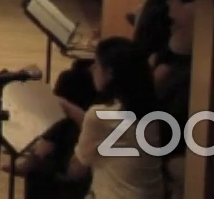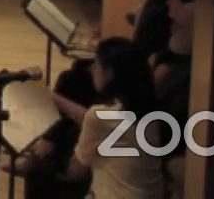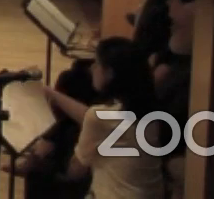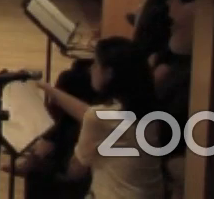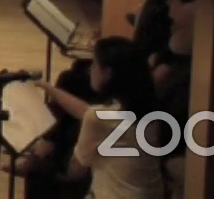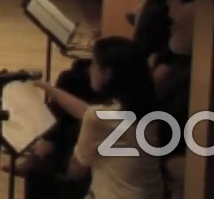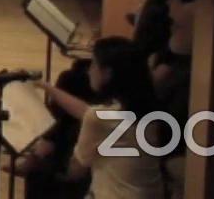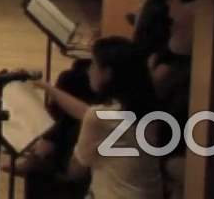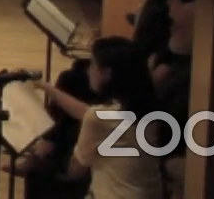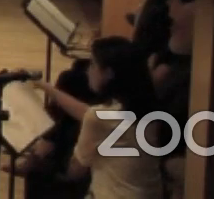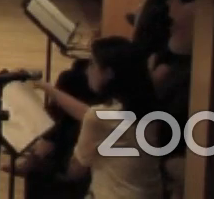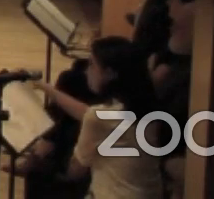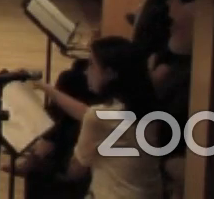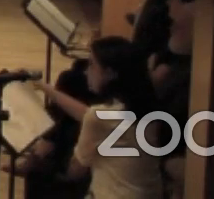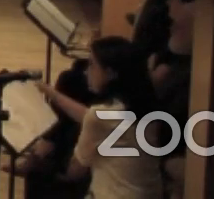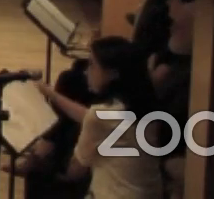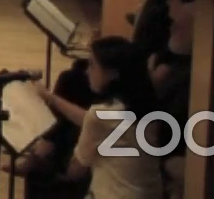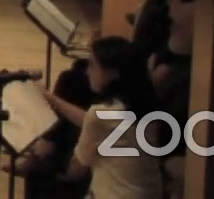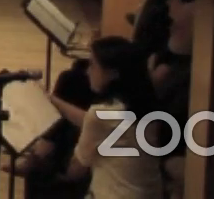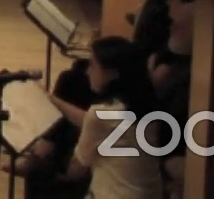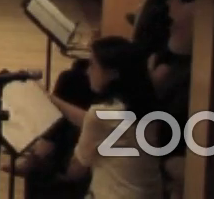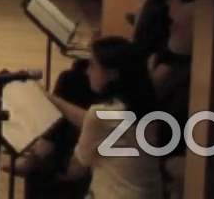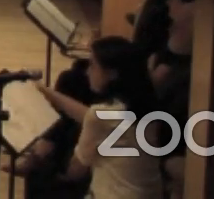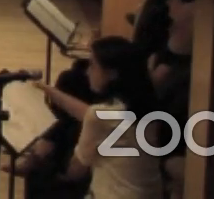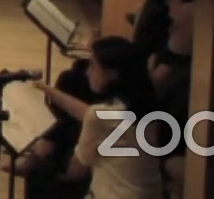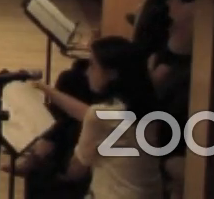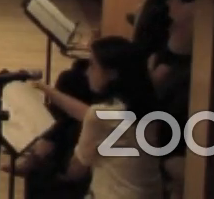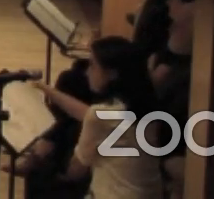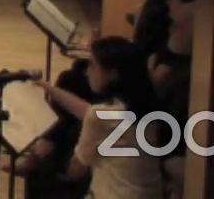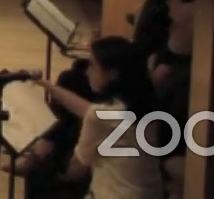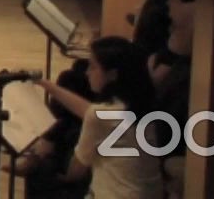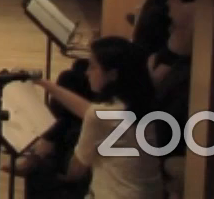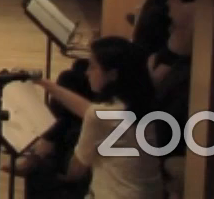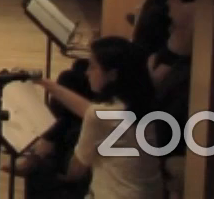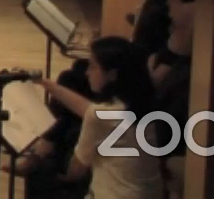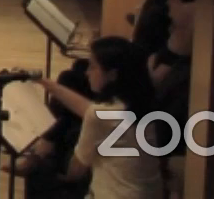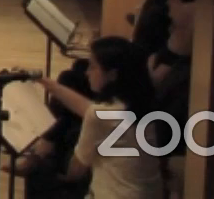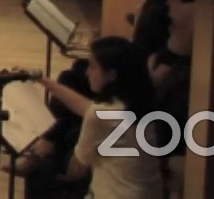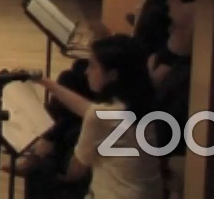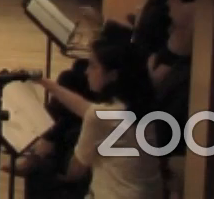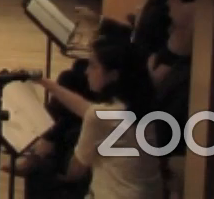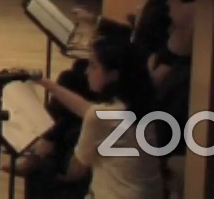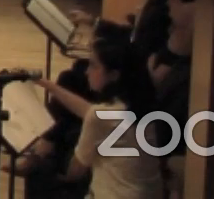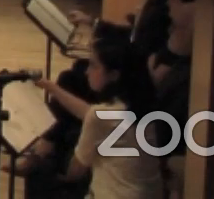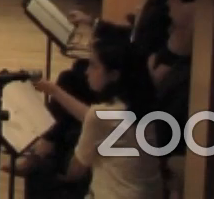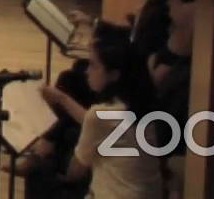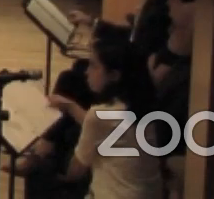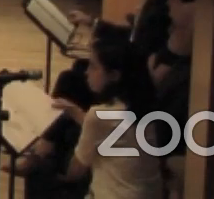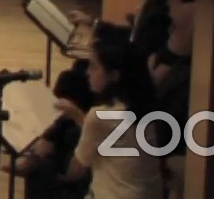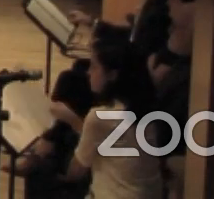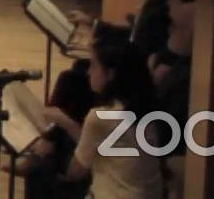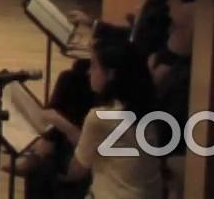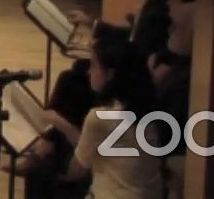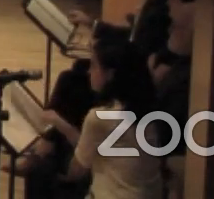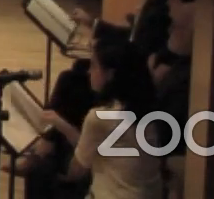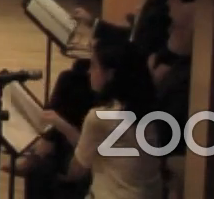mean it's not like she's the type to not throw any party at all to celebrate her life quietly